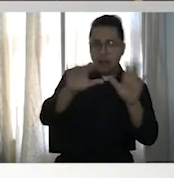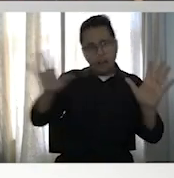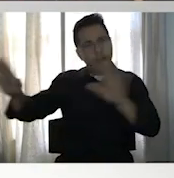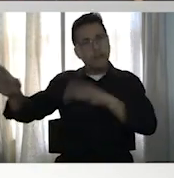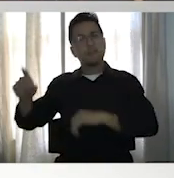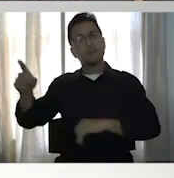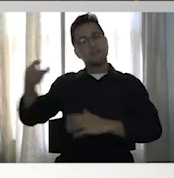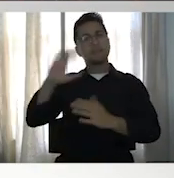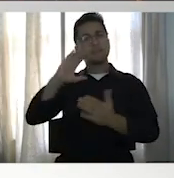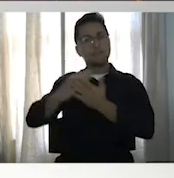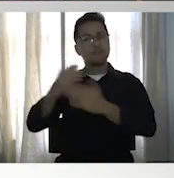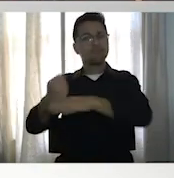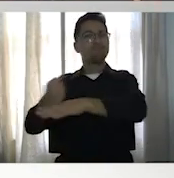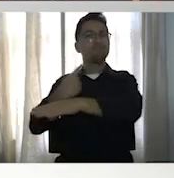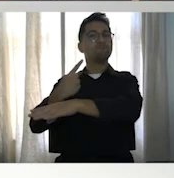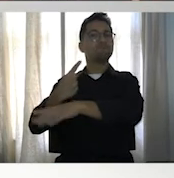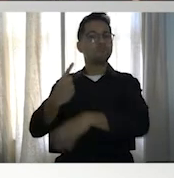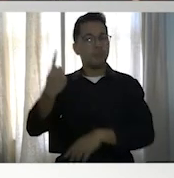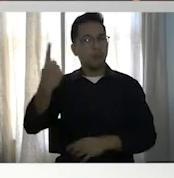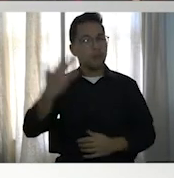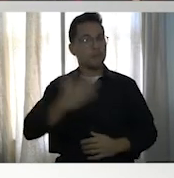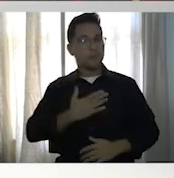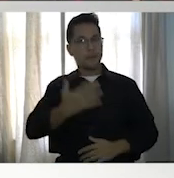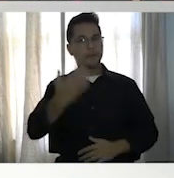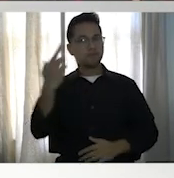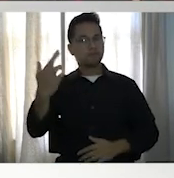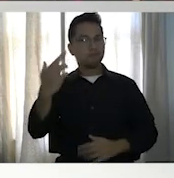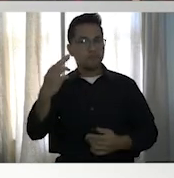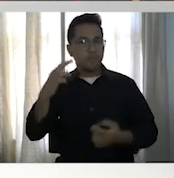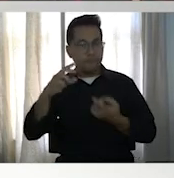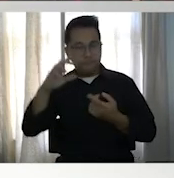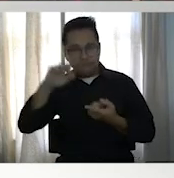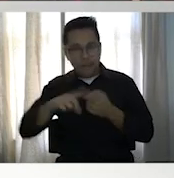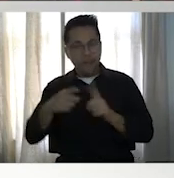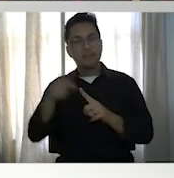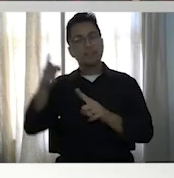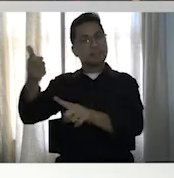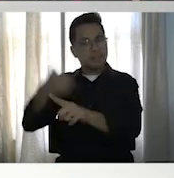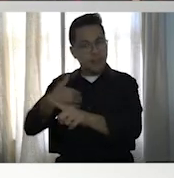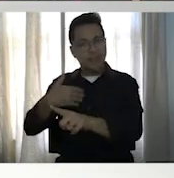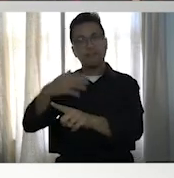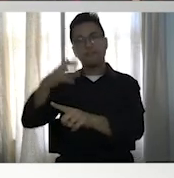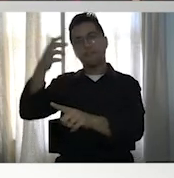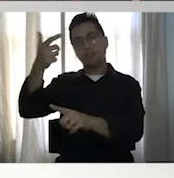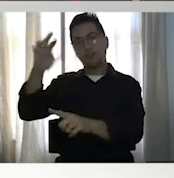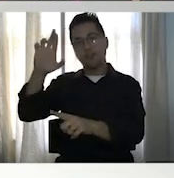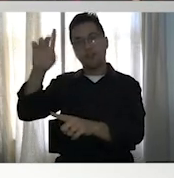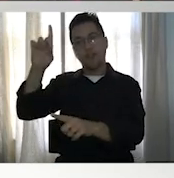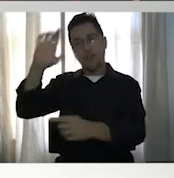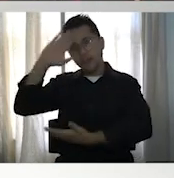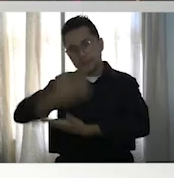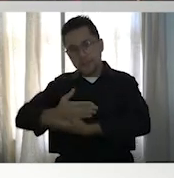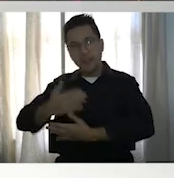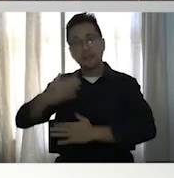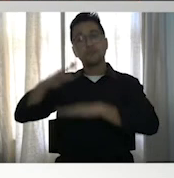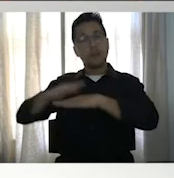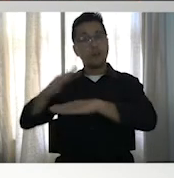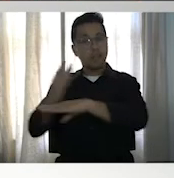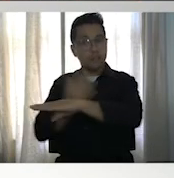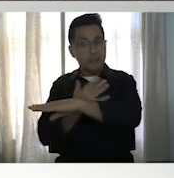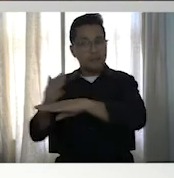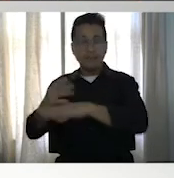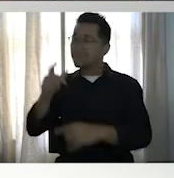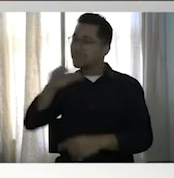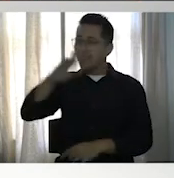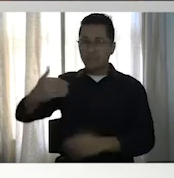picture was sent to me by one of my dear friends who has a grandson who is on the spectrum and never had a friend